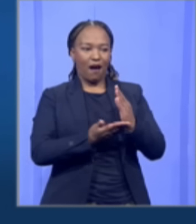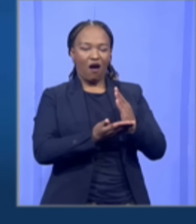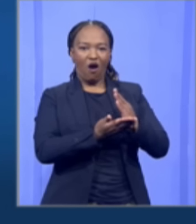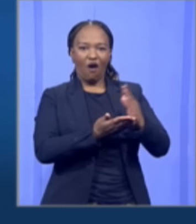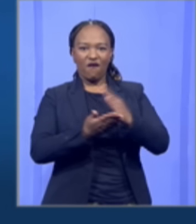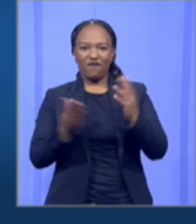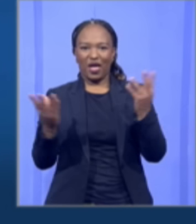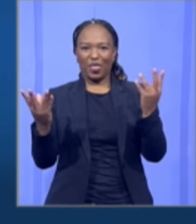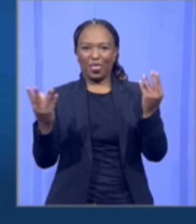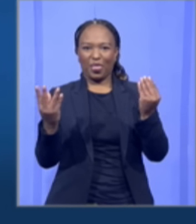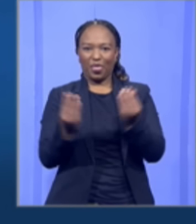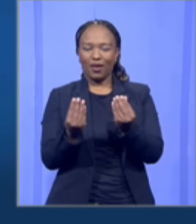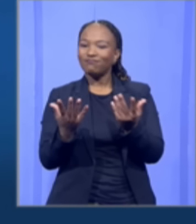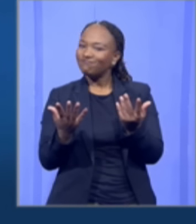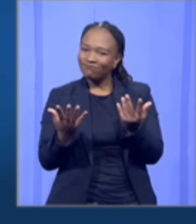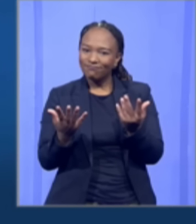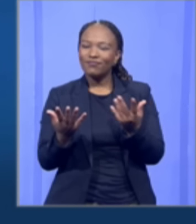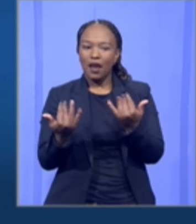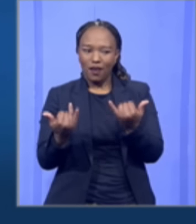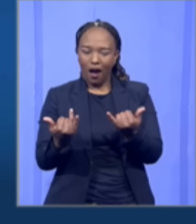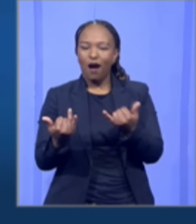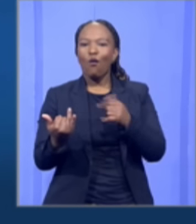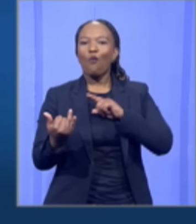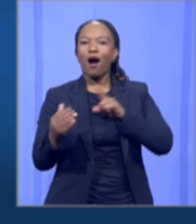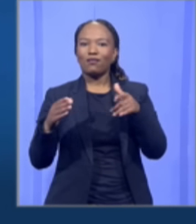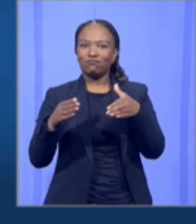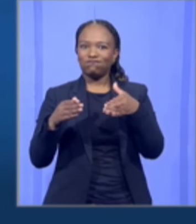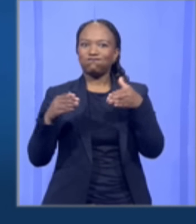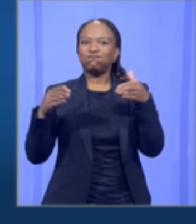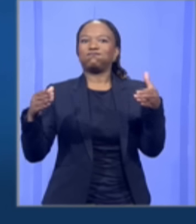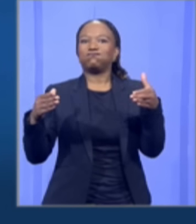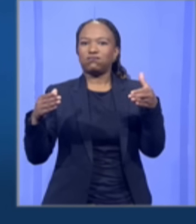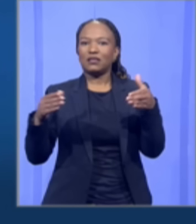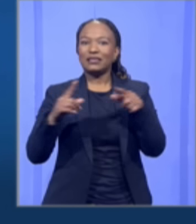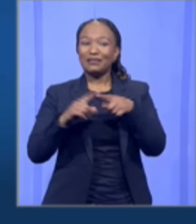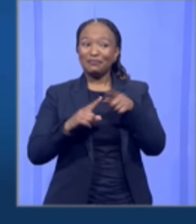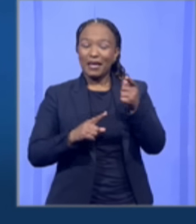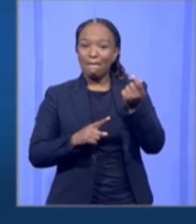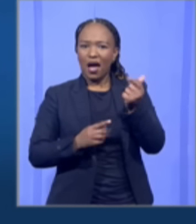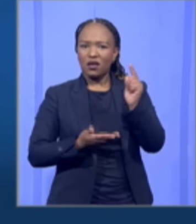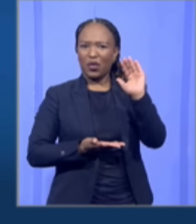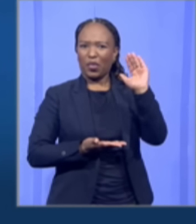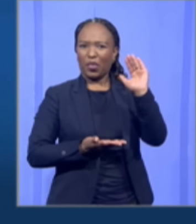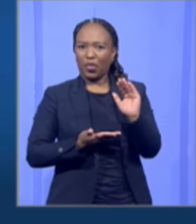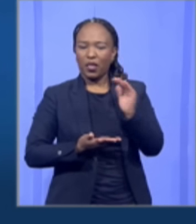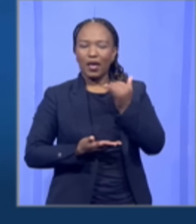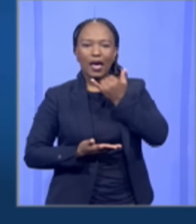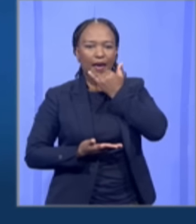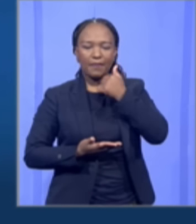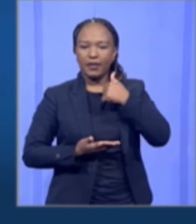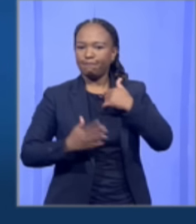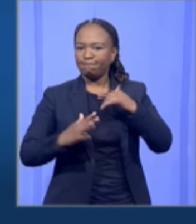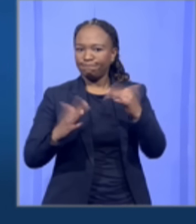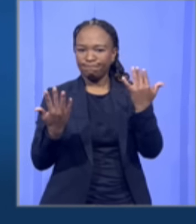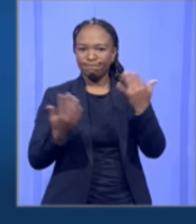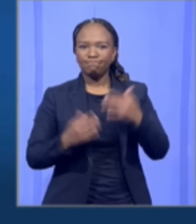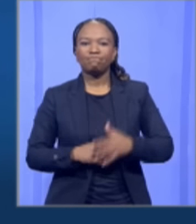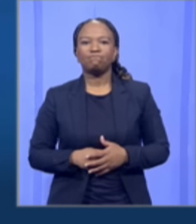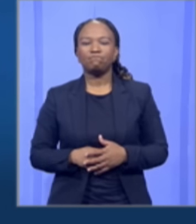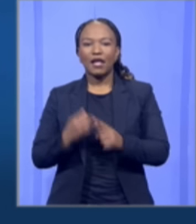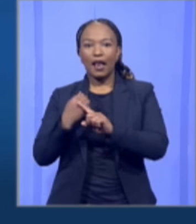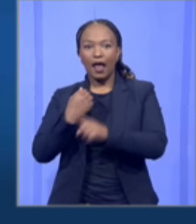re nago le ditona tše dintšhi gomme se ile go fetša mašeleng ga se ka thaba le ga teng. Wa mafelelo